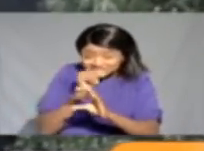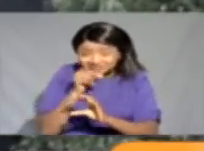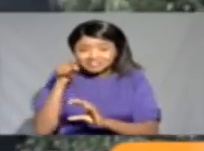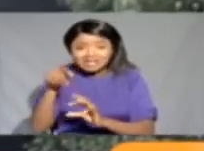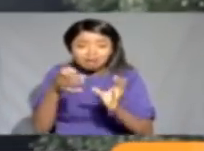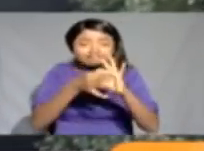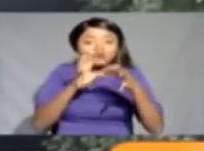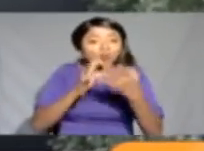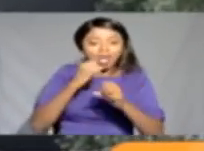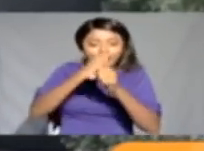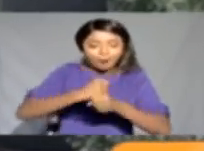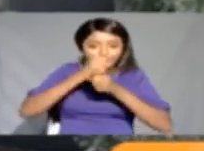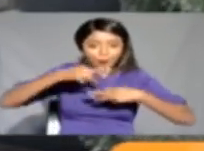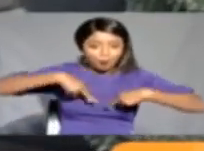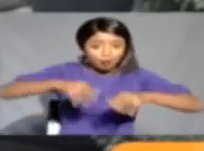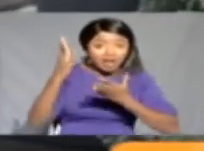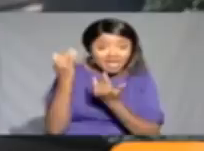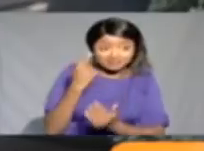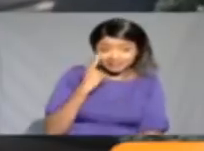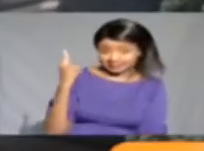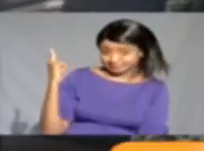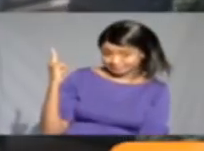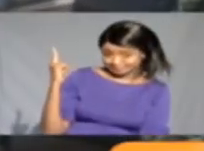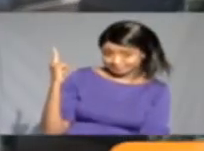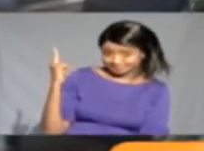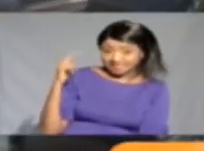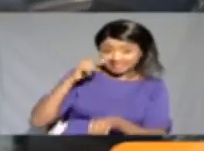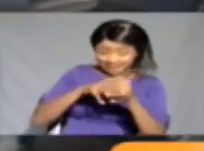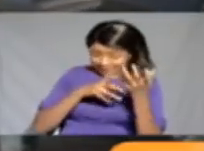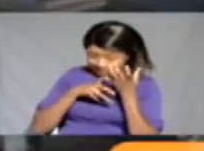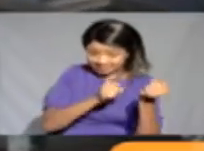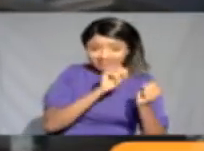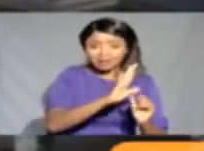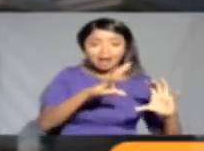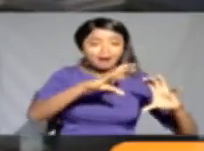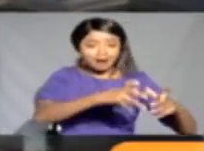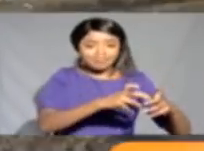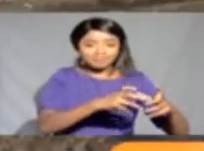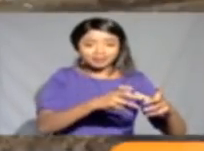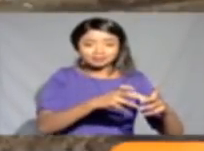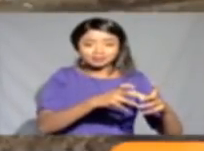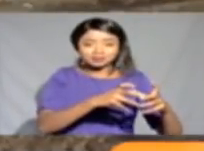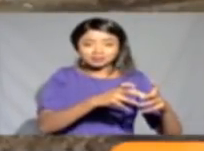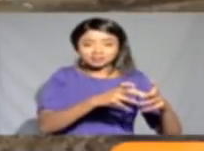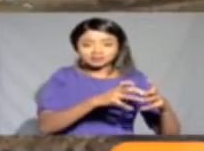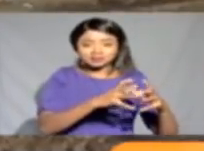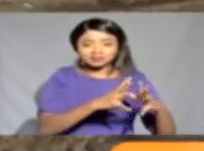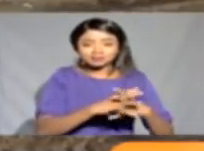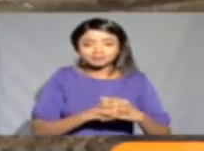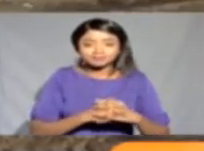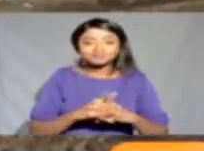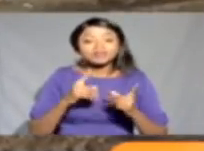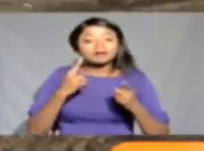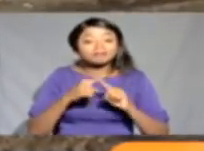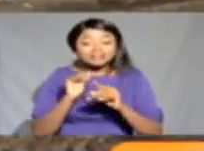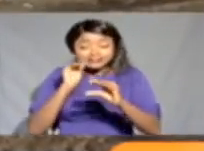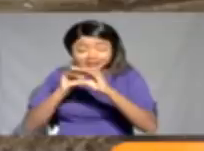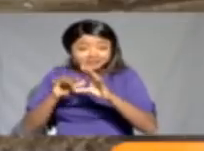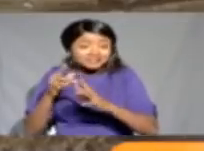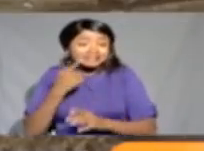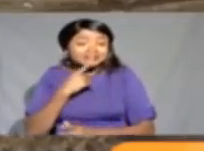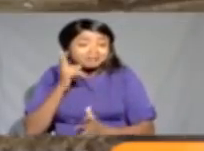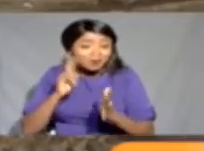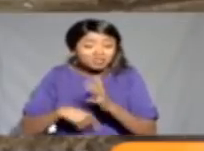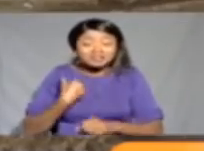at Ngong Road expected when they trusted Suraya Group with their hard-earned money. Investors would have received